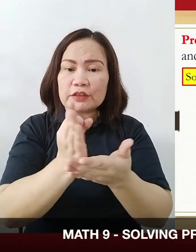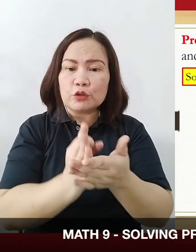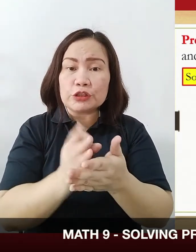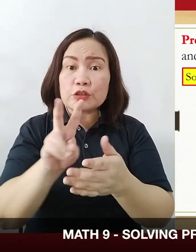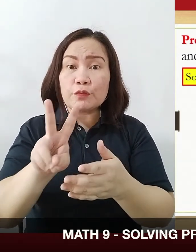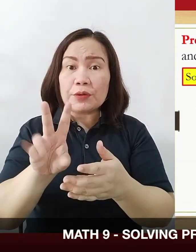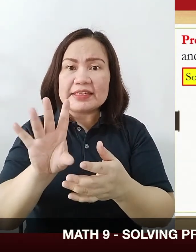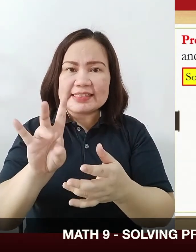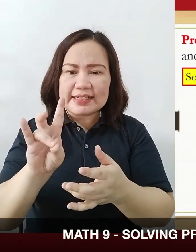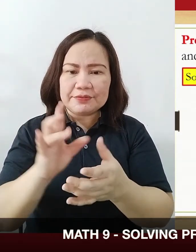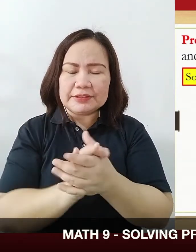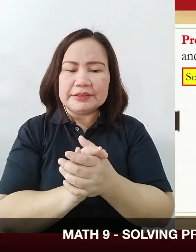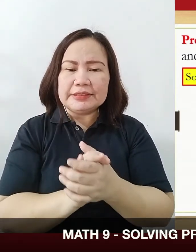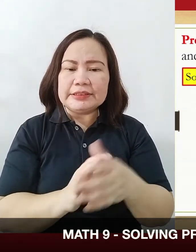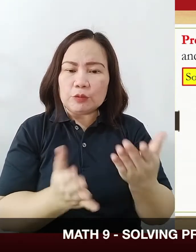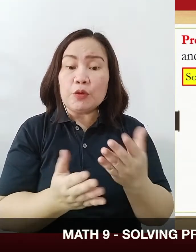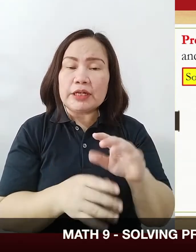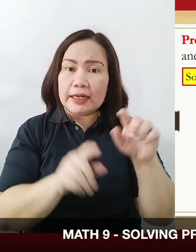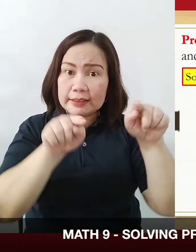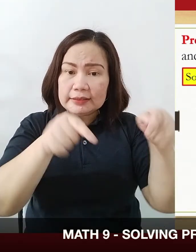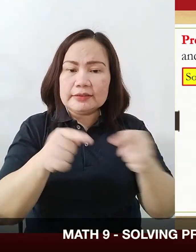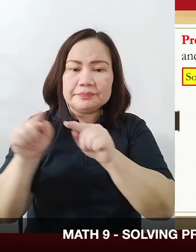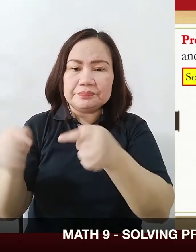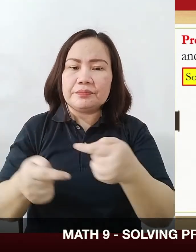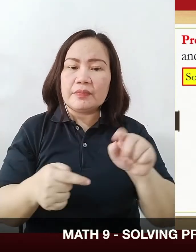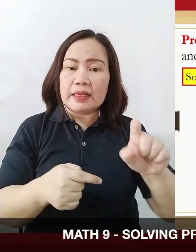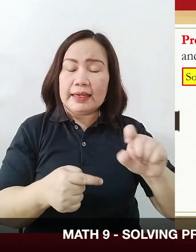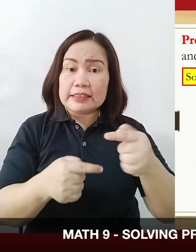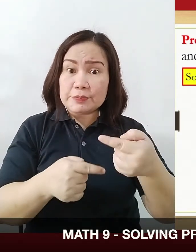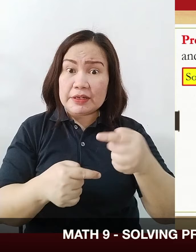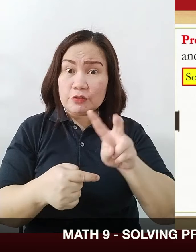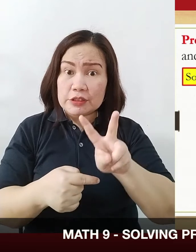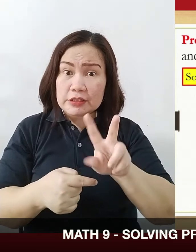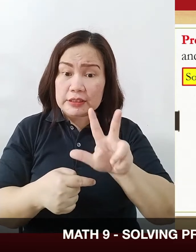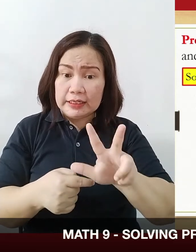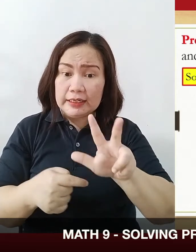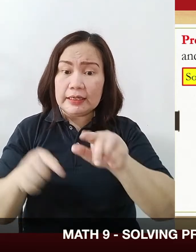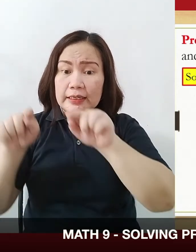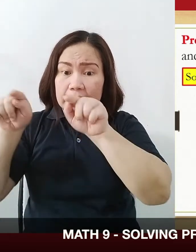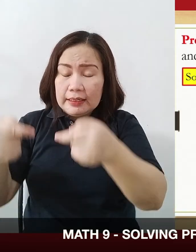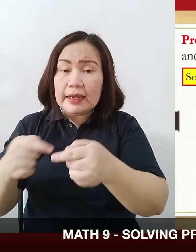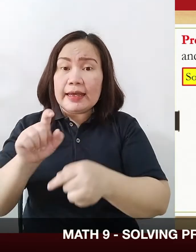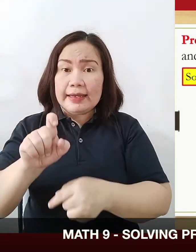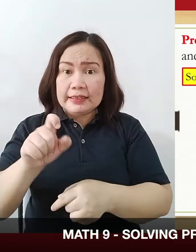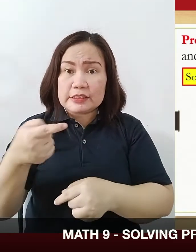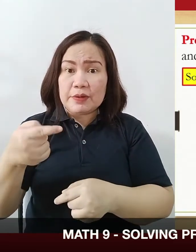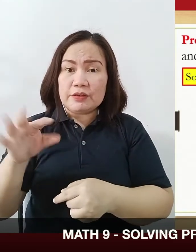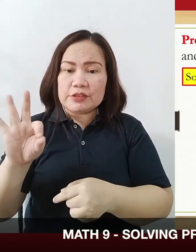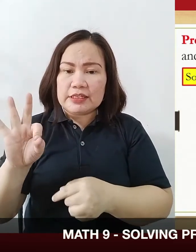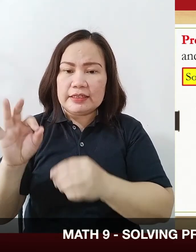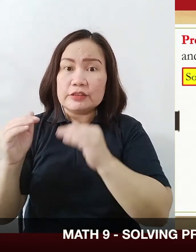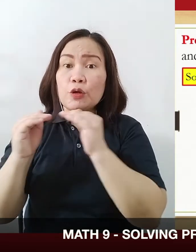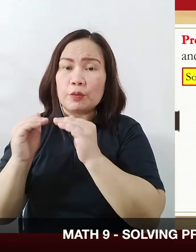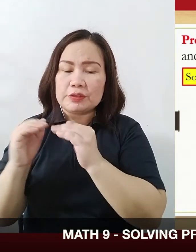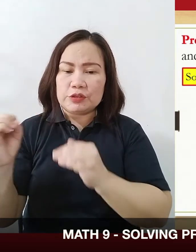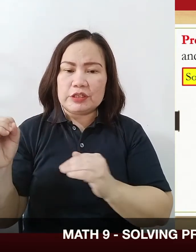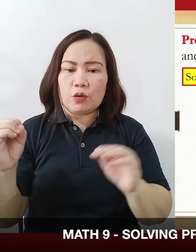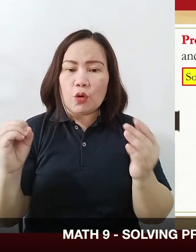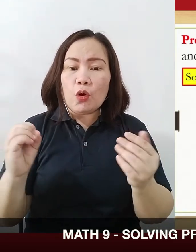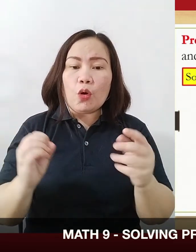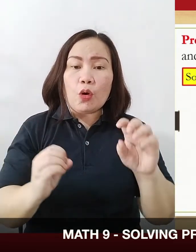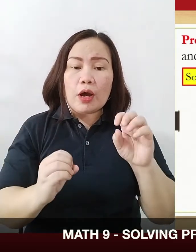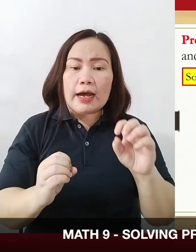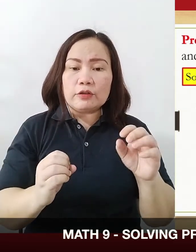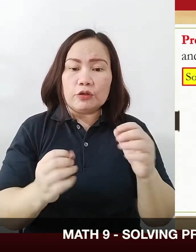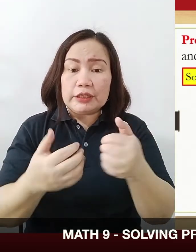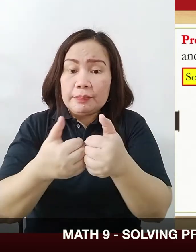factors, we're going to equate these factors by 0. So, we will have x minus 3 is equal to 0,